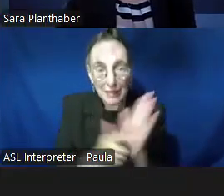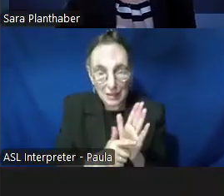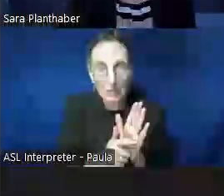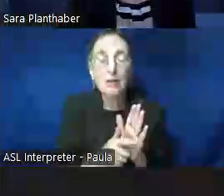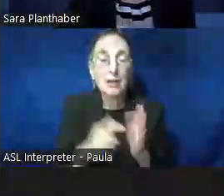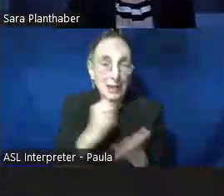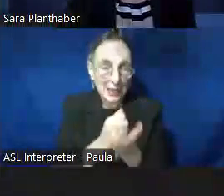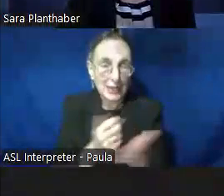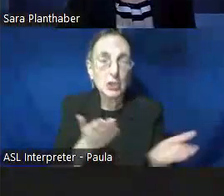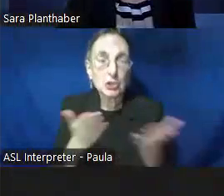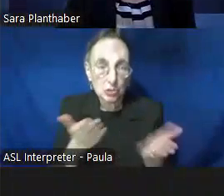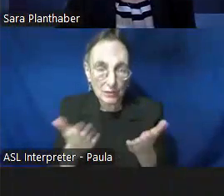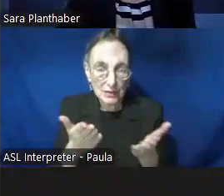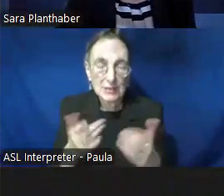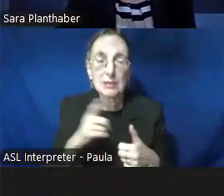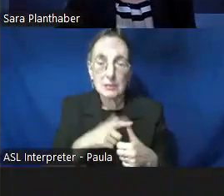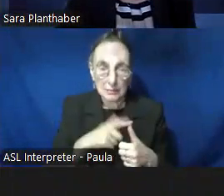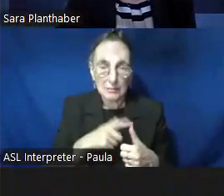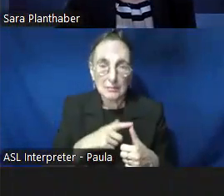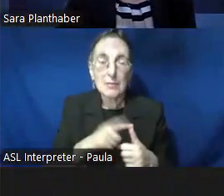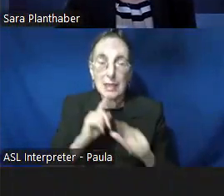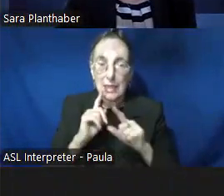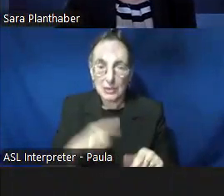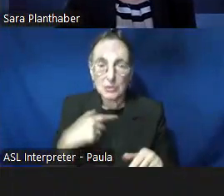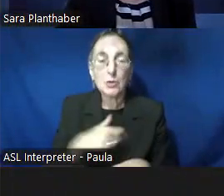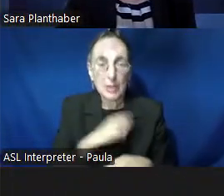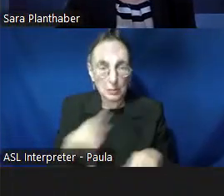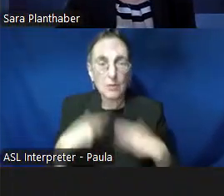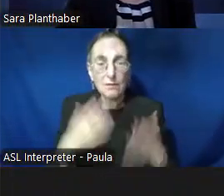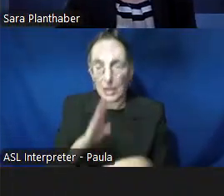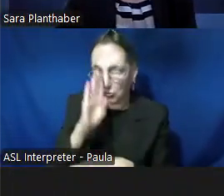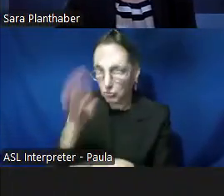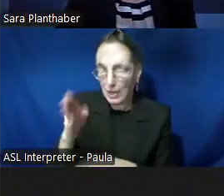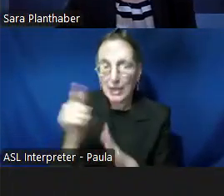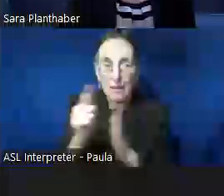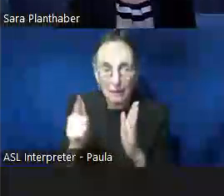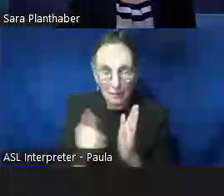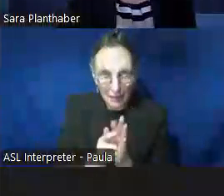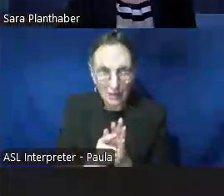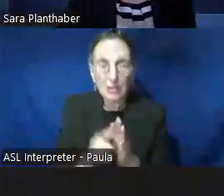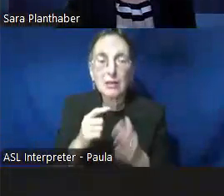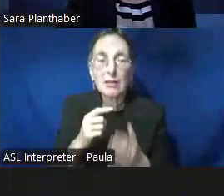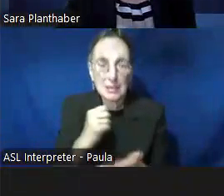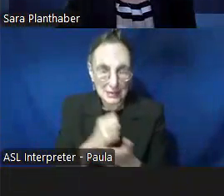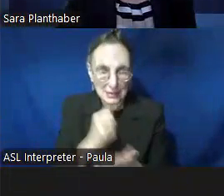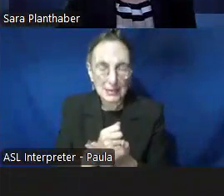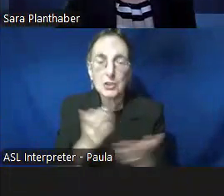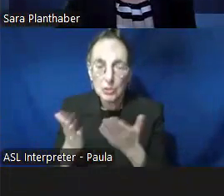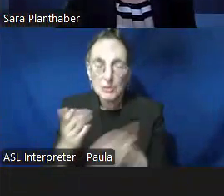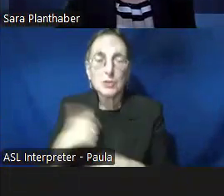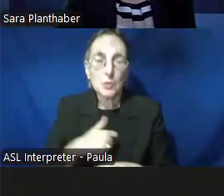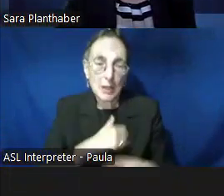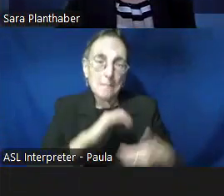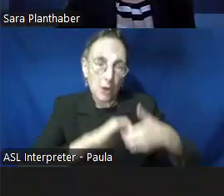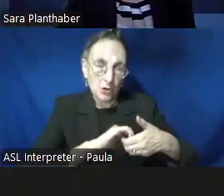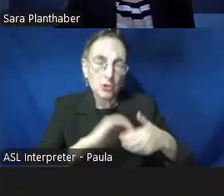responses are, we provide direct legal assistance services, we partner with agencies that provide